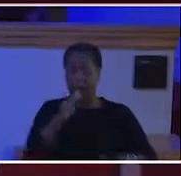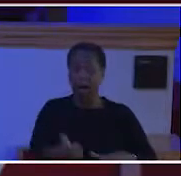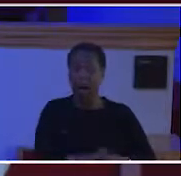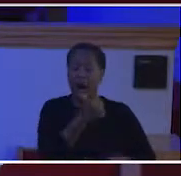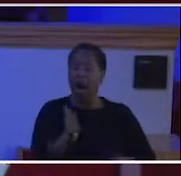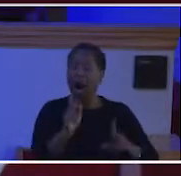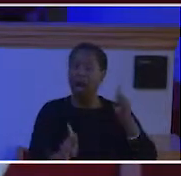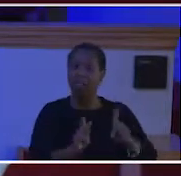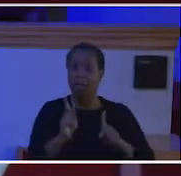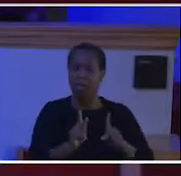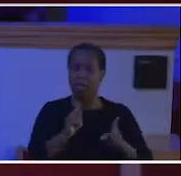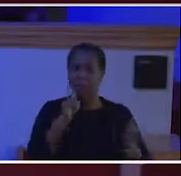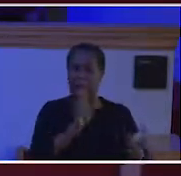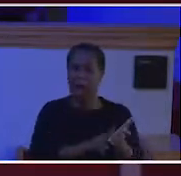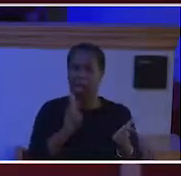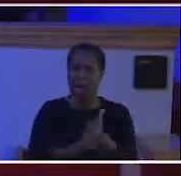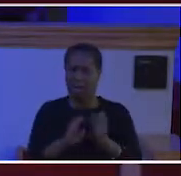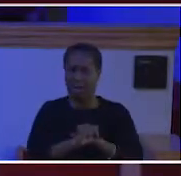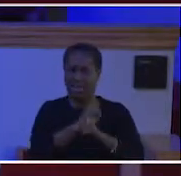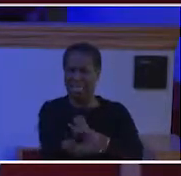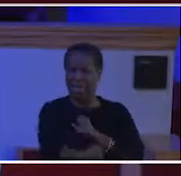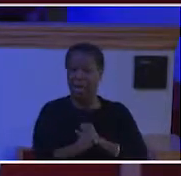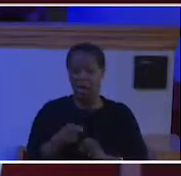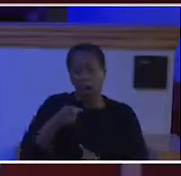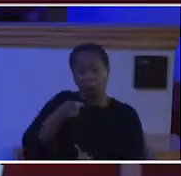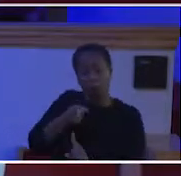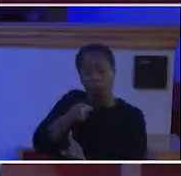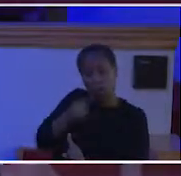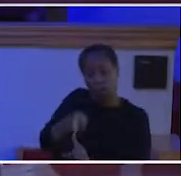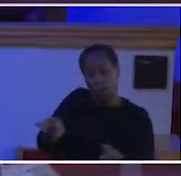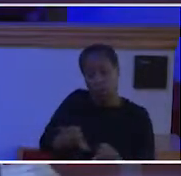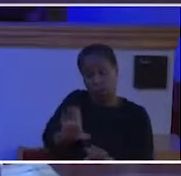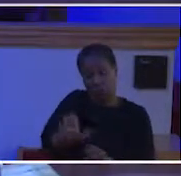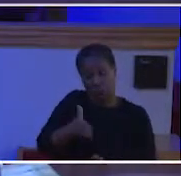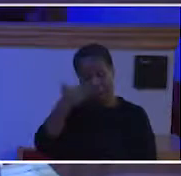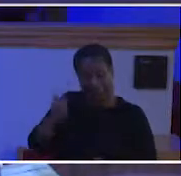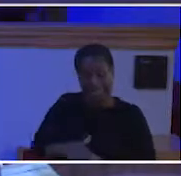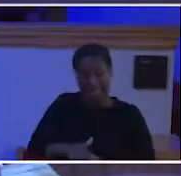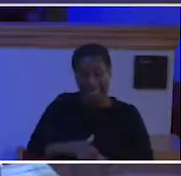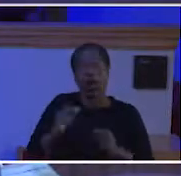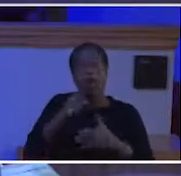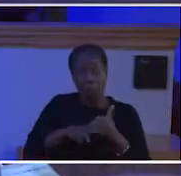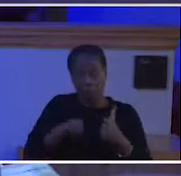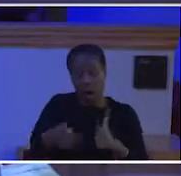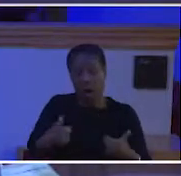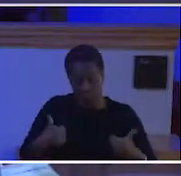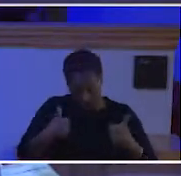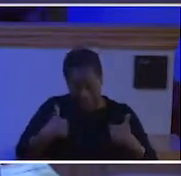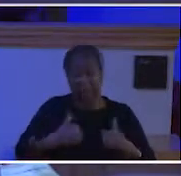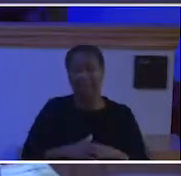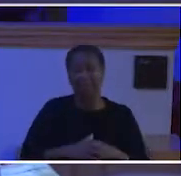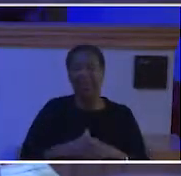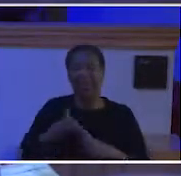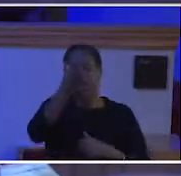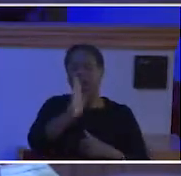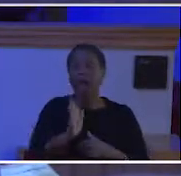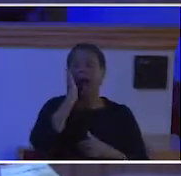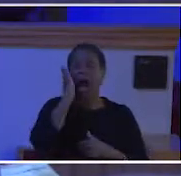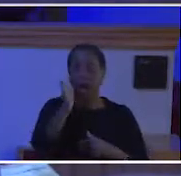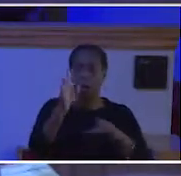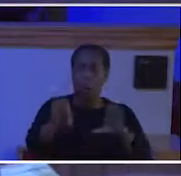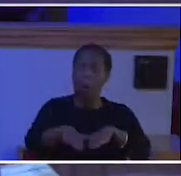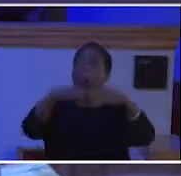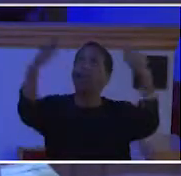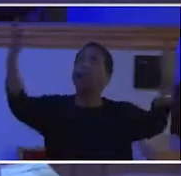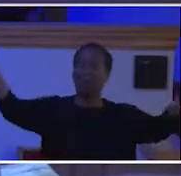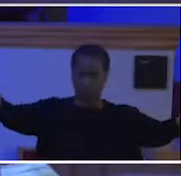folks' contracts are getting extended. But if you just do your best with what you have, God will open up